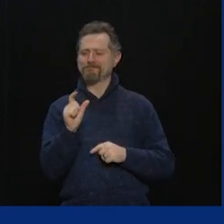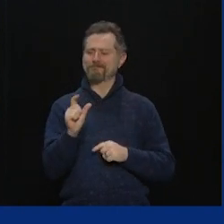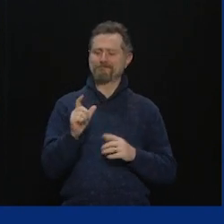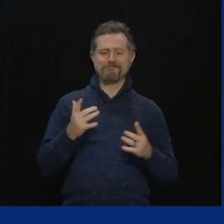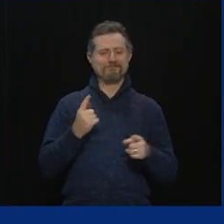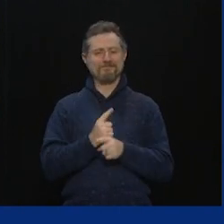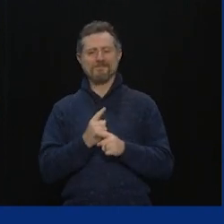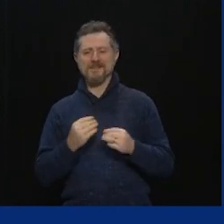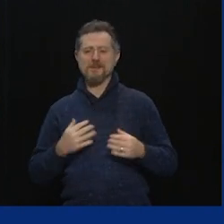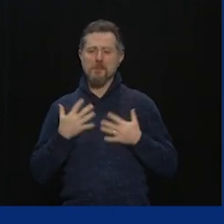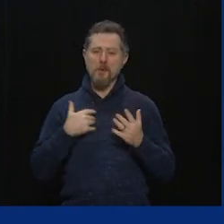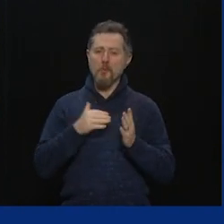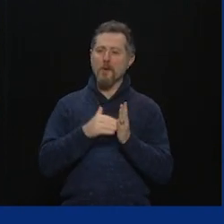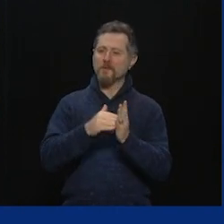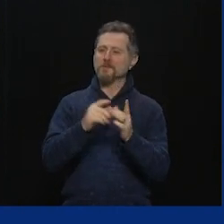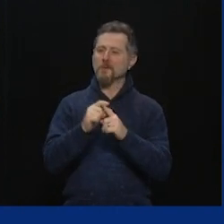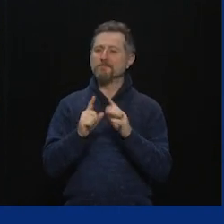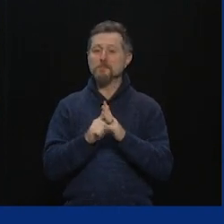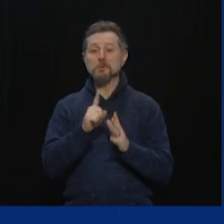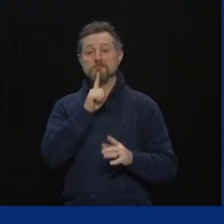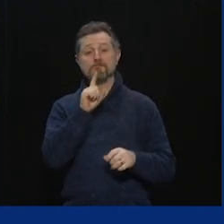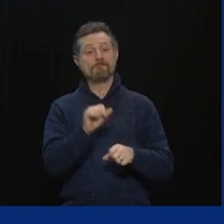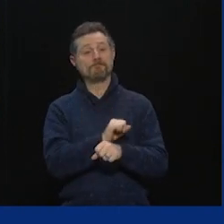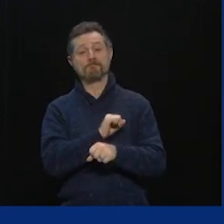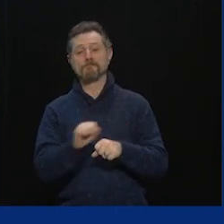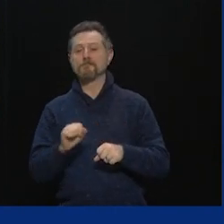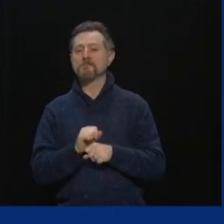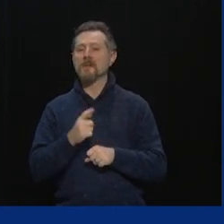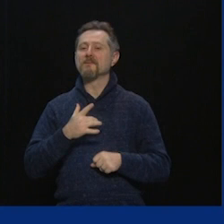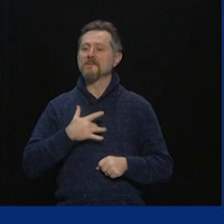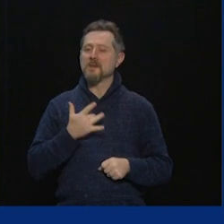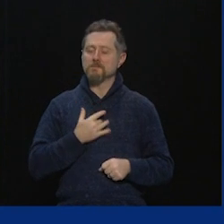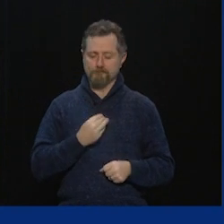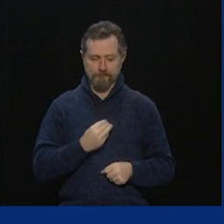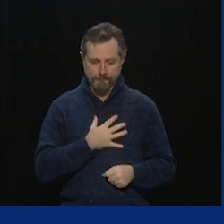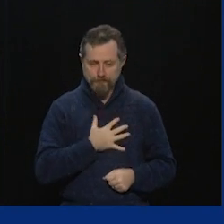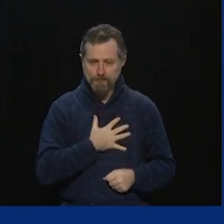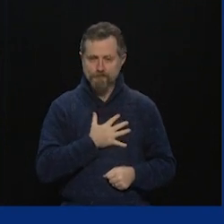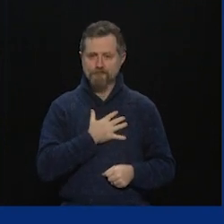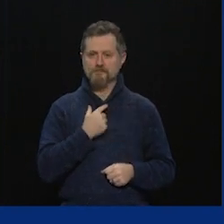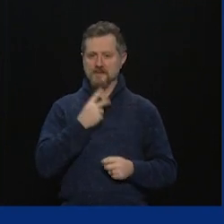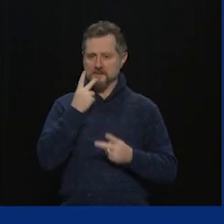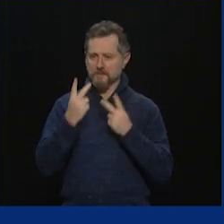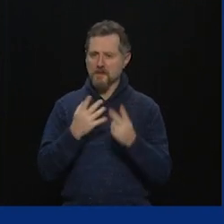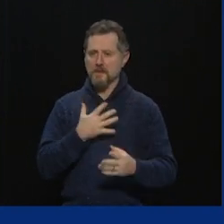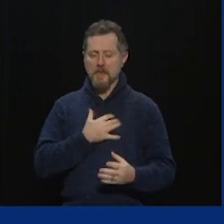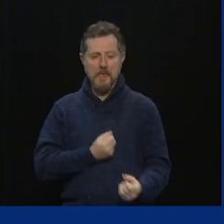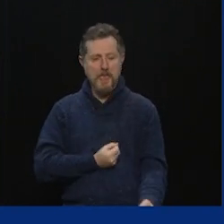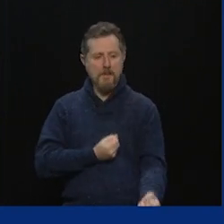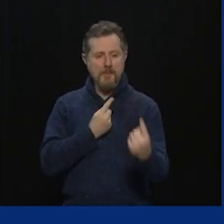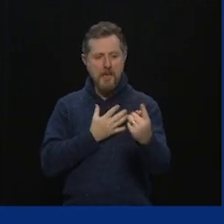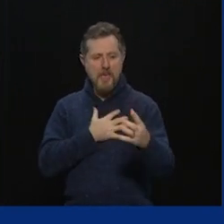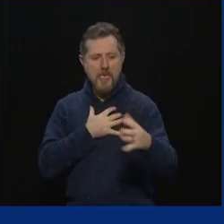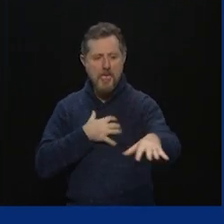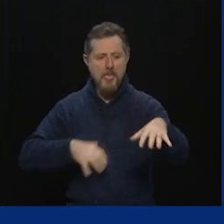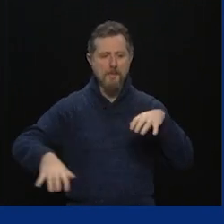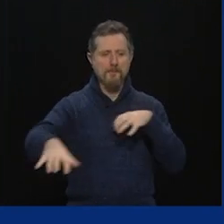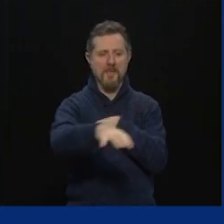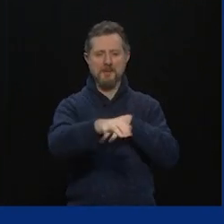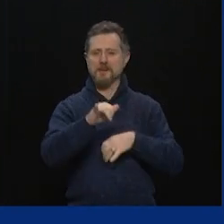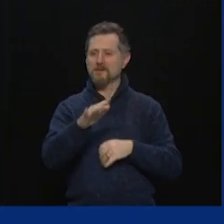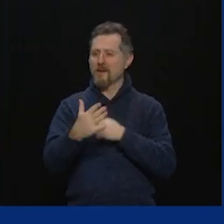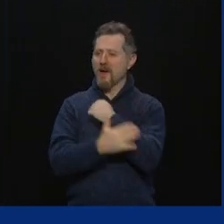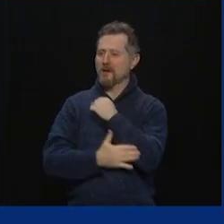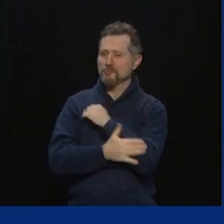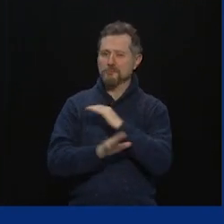much these days, but I have been truly inspired by the surge of compassion that I've seen in communities all over the country. As of today,